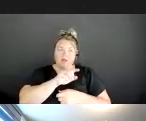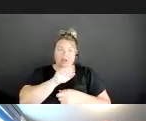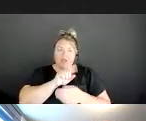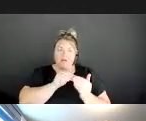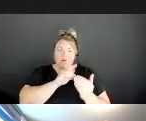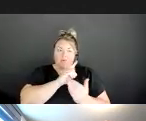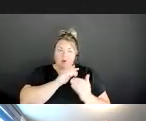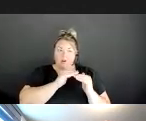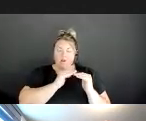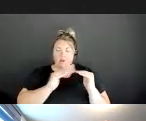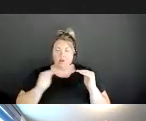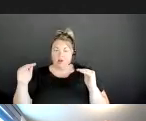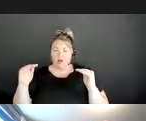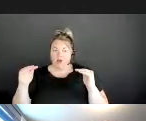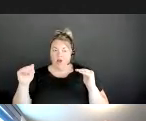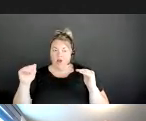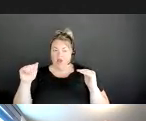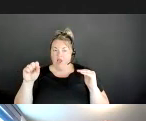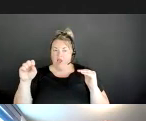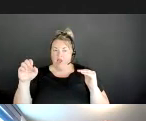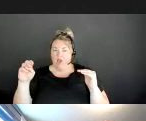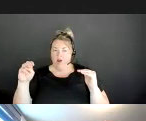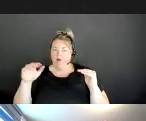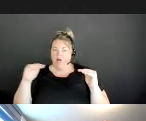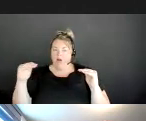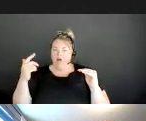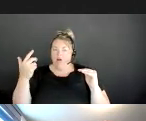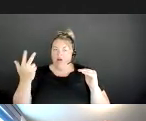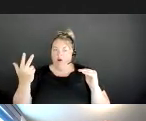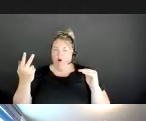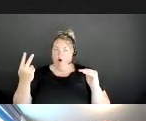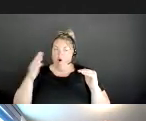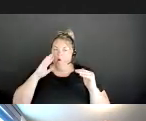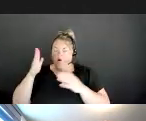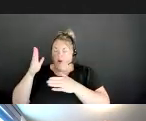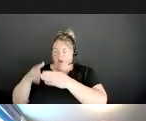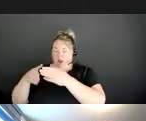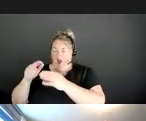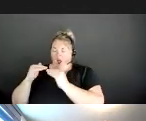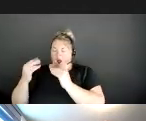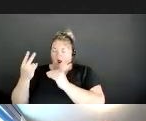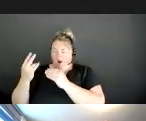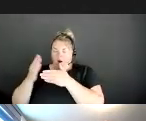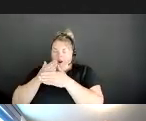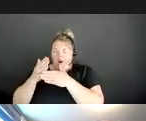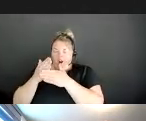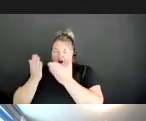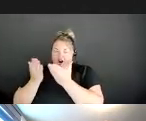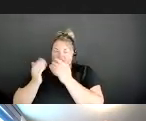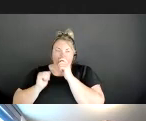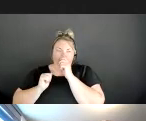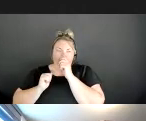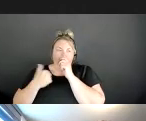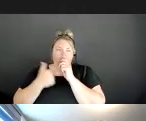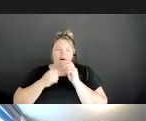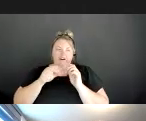services. Withdrawal management at an ASAM level of 2 will live at the end of level 2 services. You'll also see that we moved